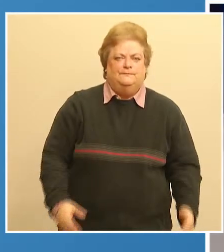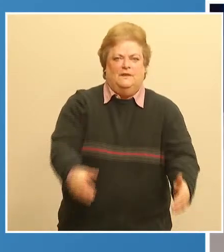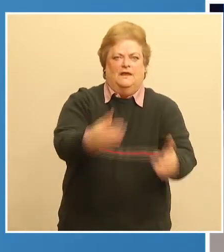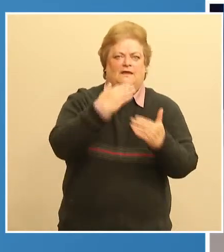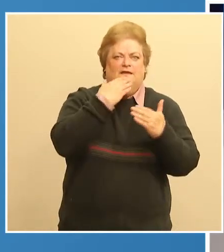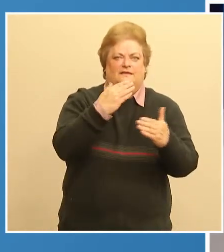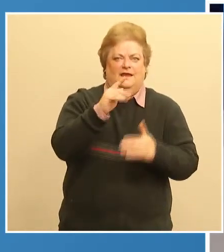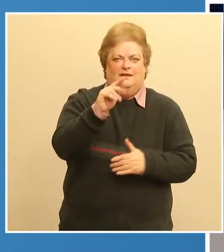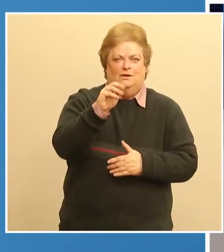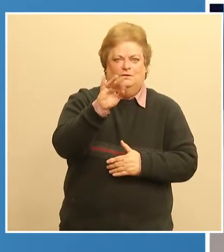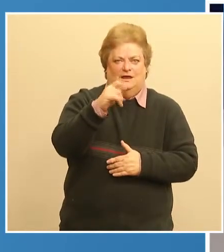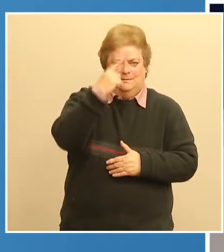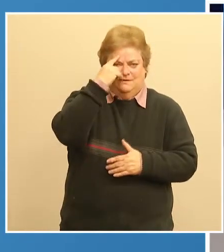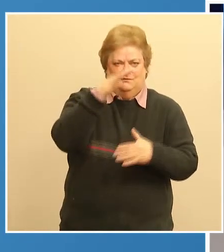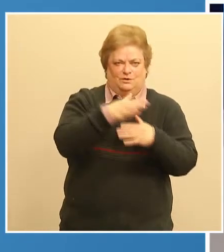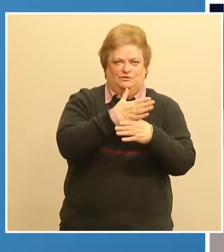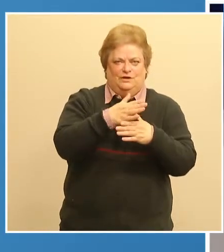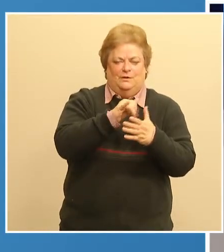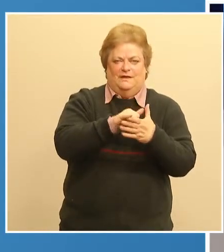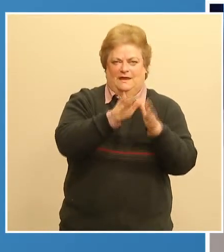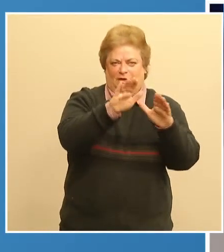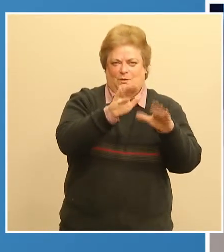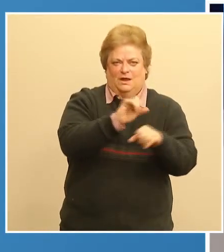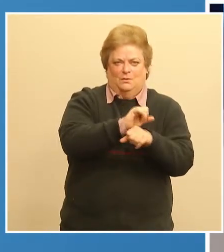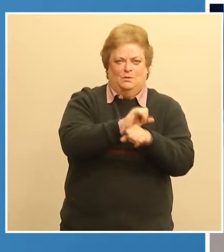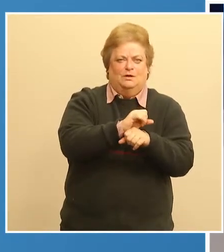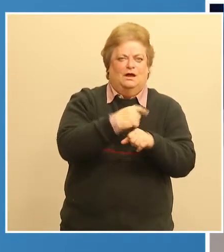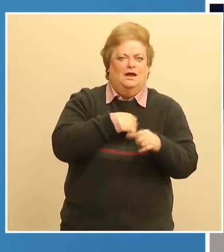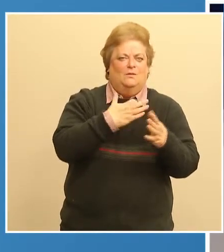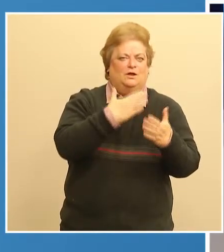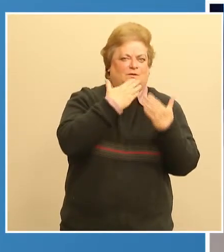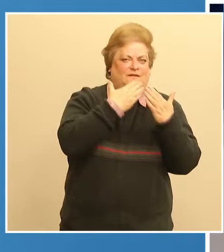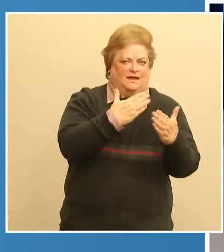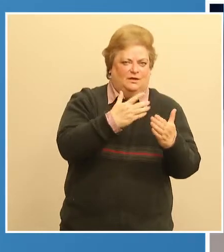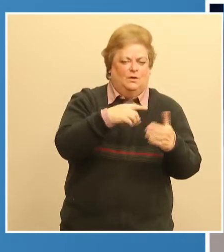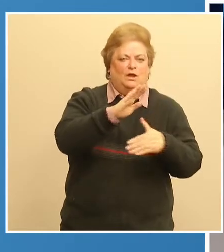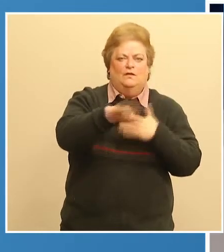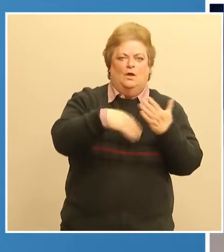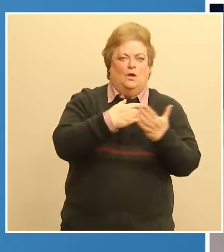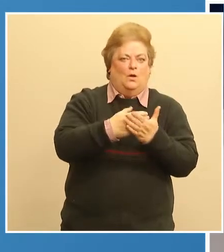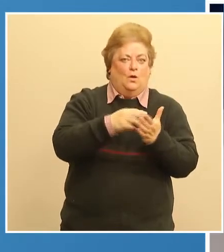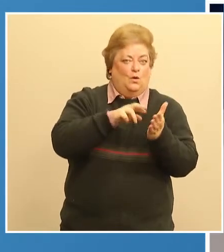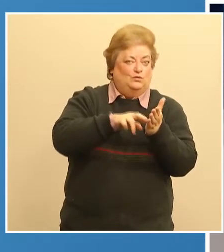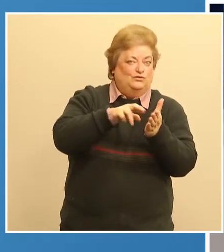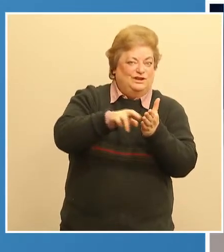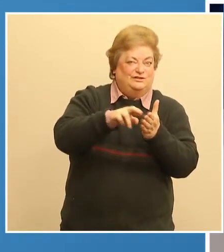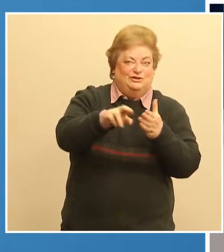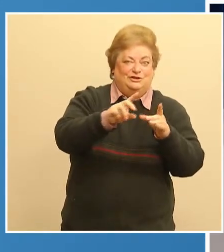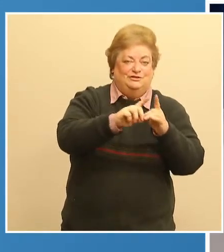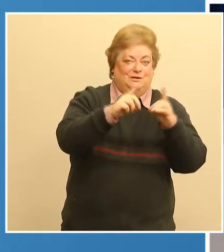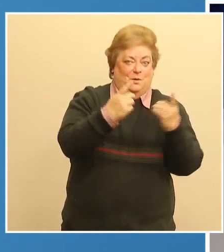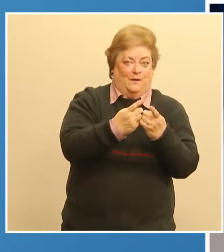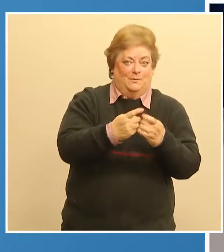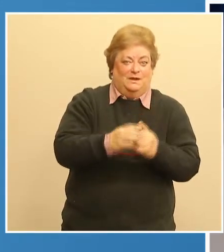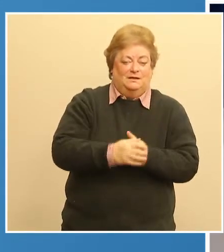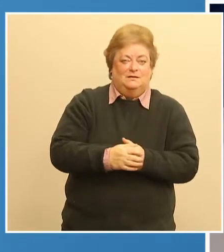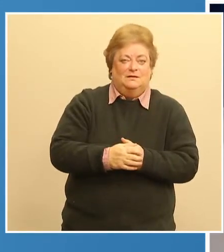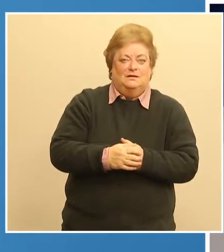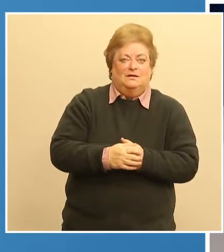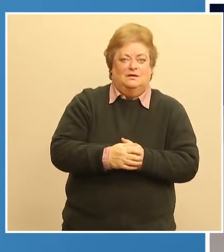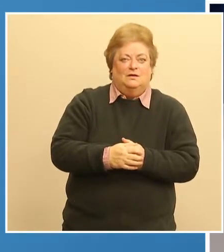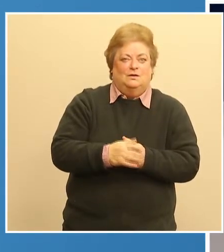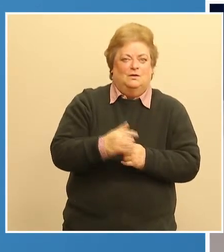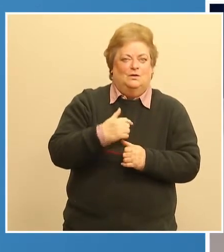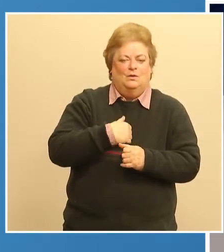Thank you, Tommy, for sharing this great work. I want to thank you and our whole epidemiology department. We were